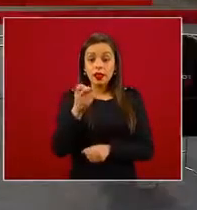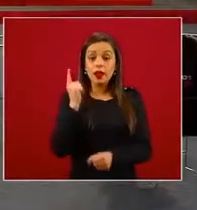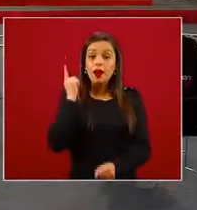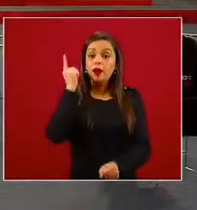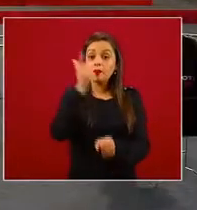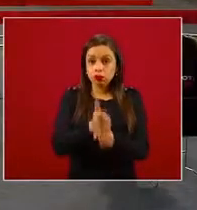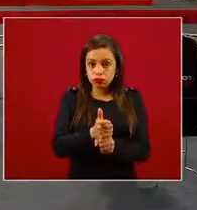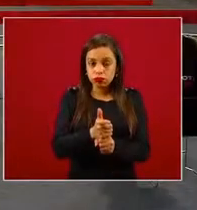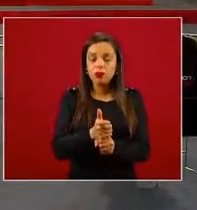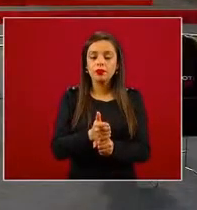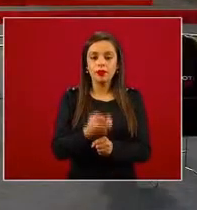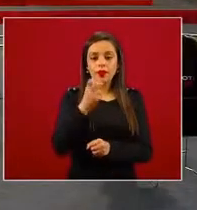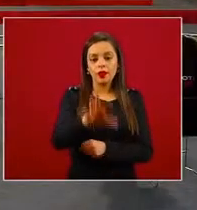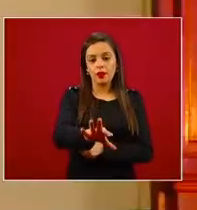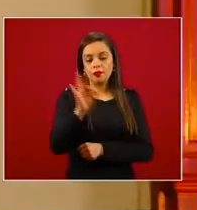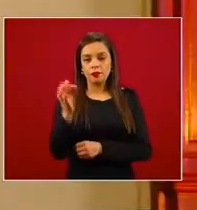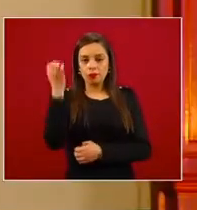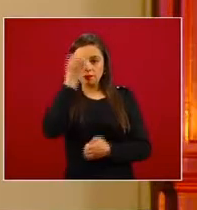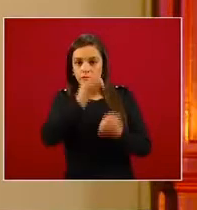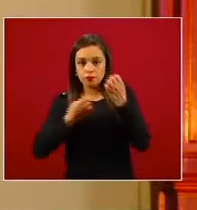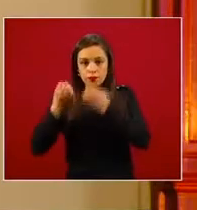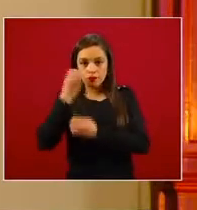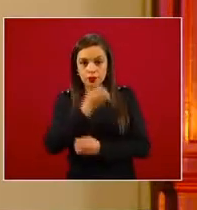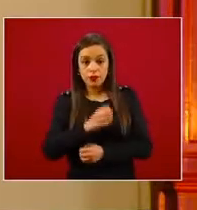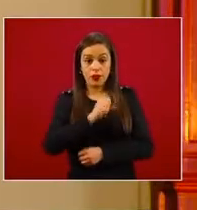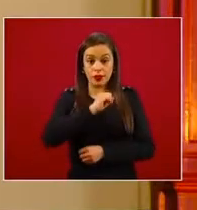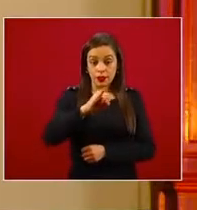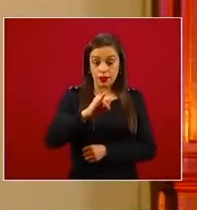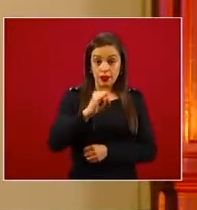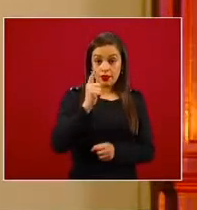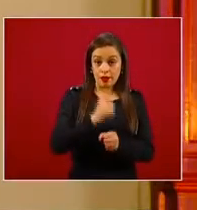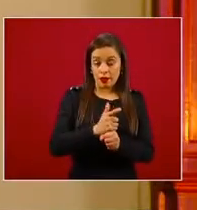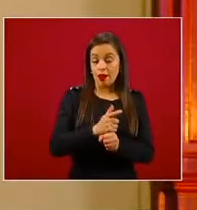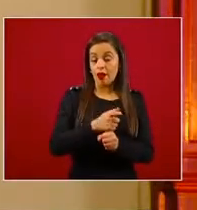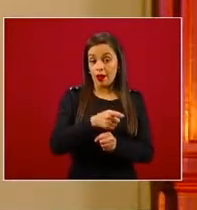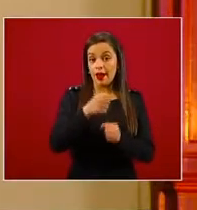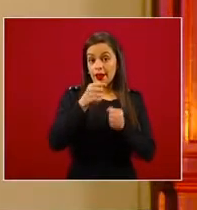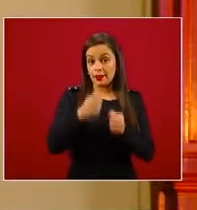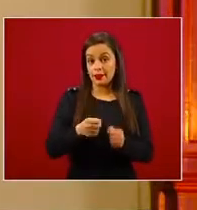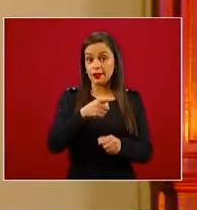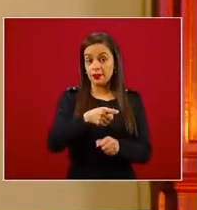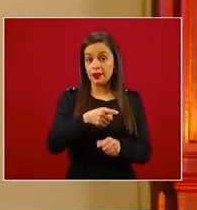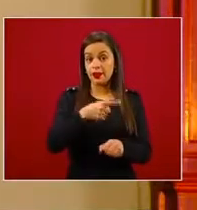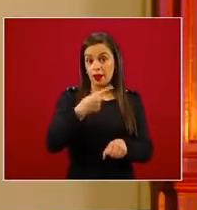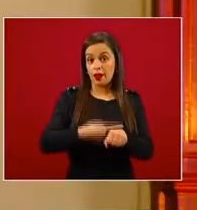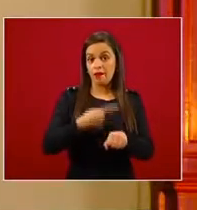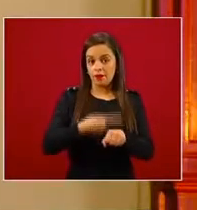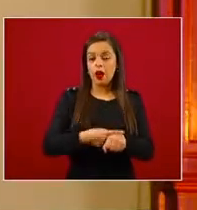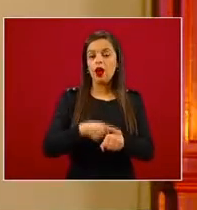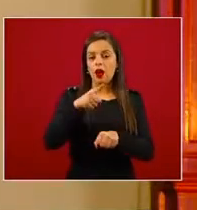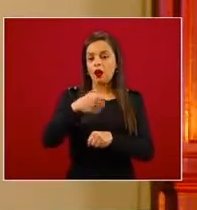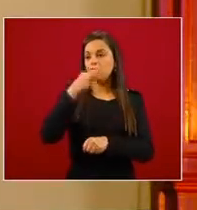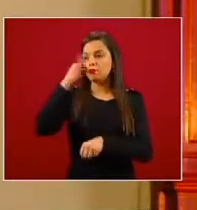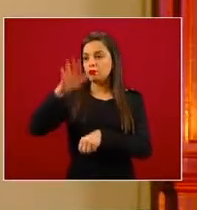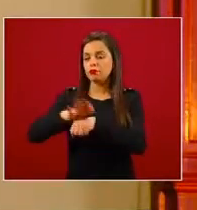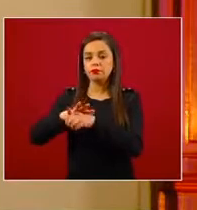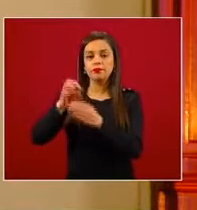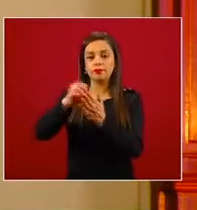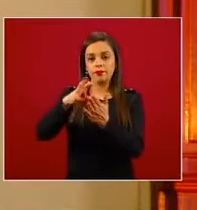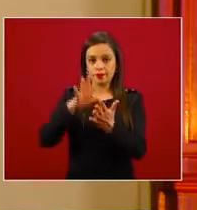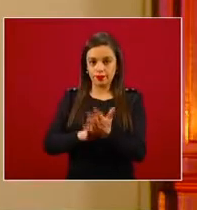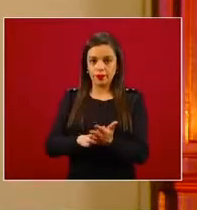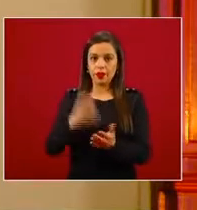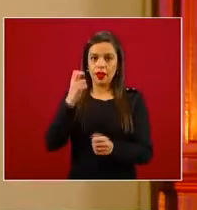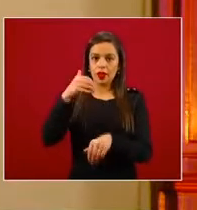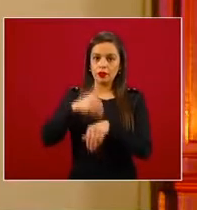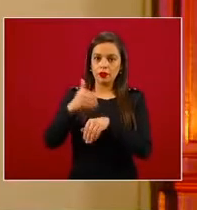is allowing the institution that actually detected, studied, and notified and confirmed the case of that particular health worker. And you